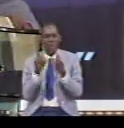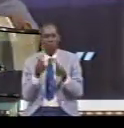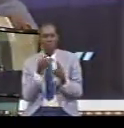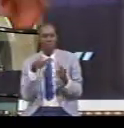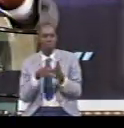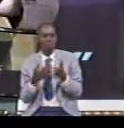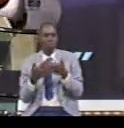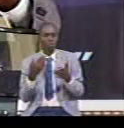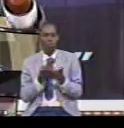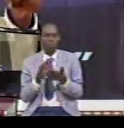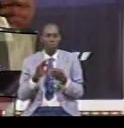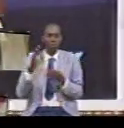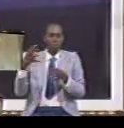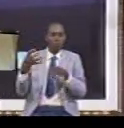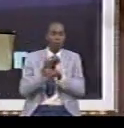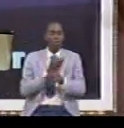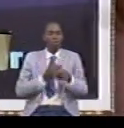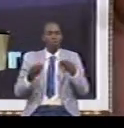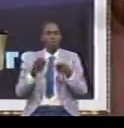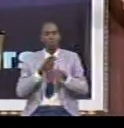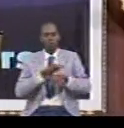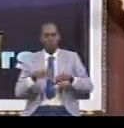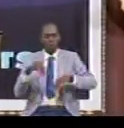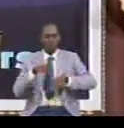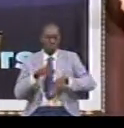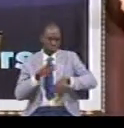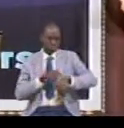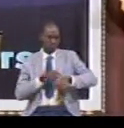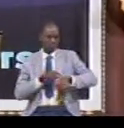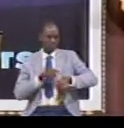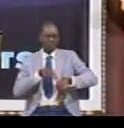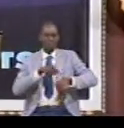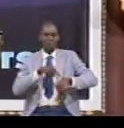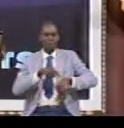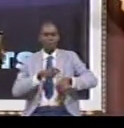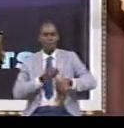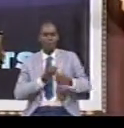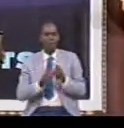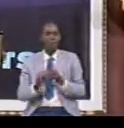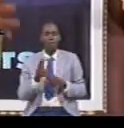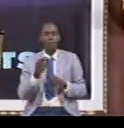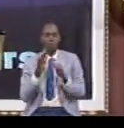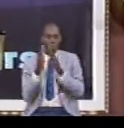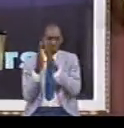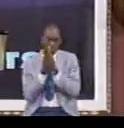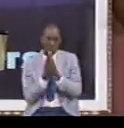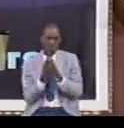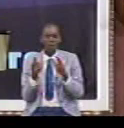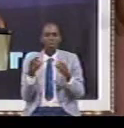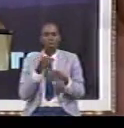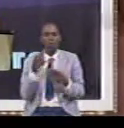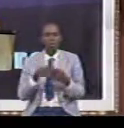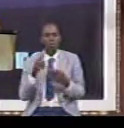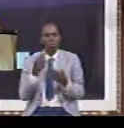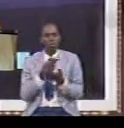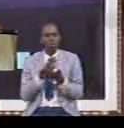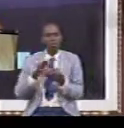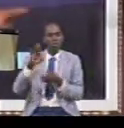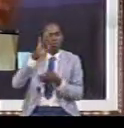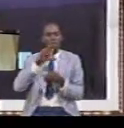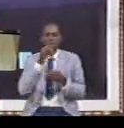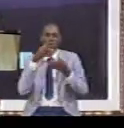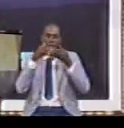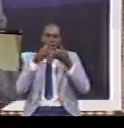taken over. Don't look at time and say, okay, I'm running out of time, I'm going. Pray when the Holy Ghost is interceding, making you to